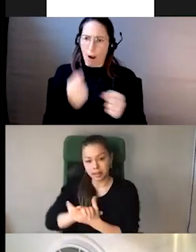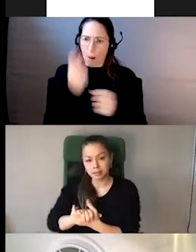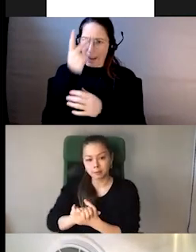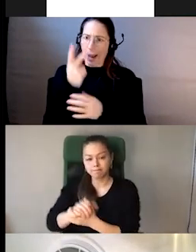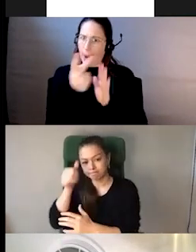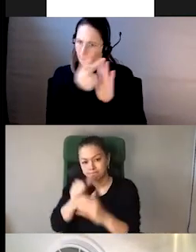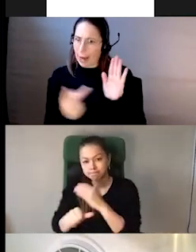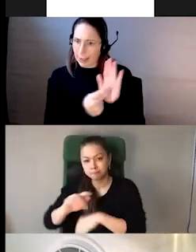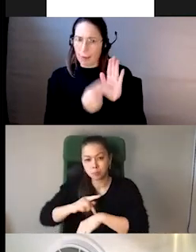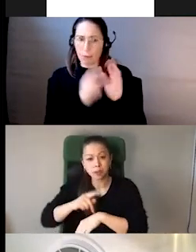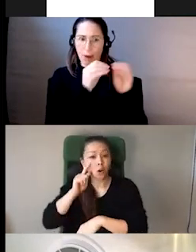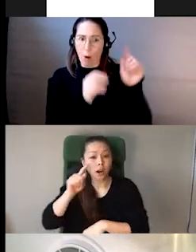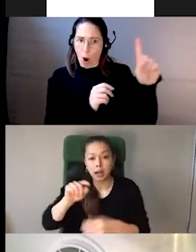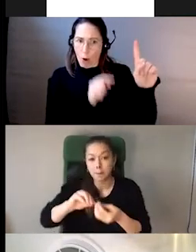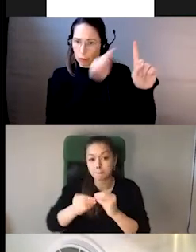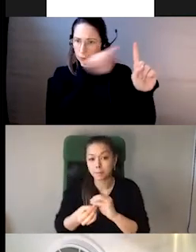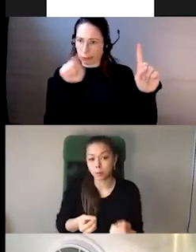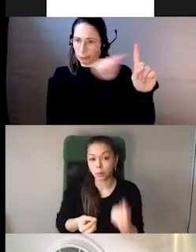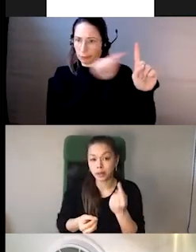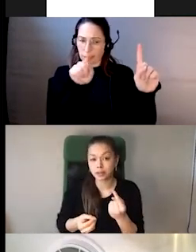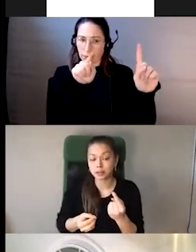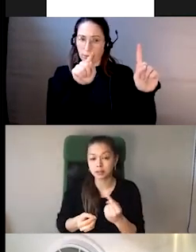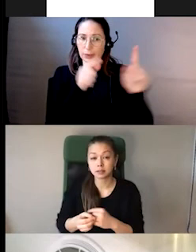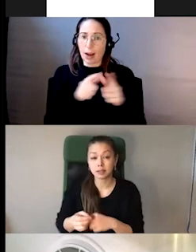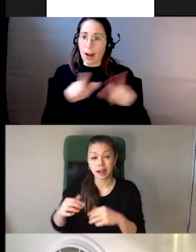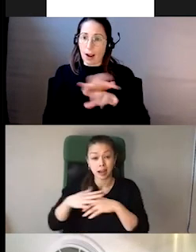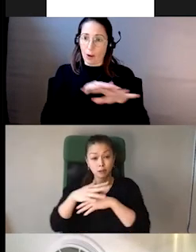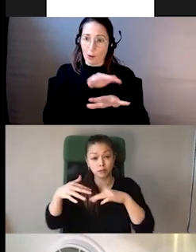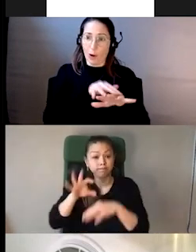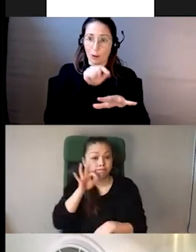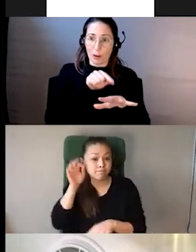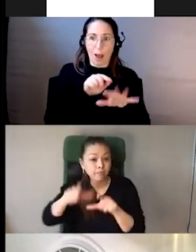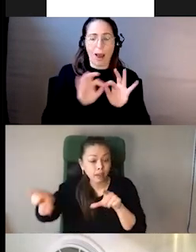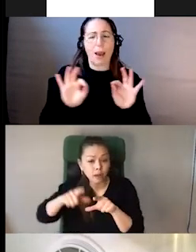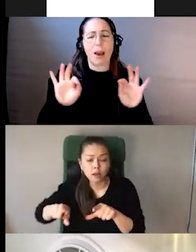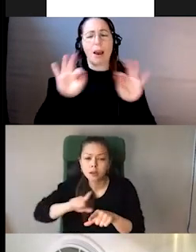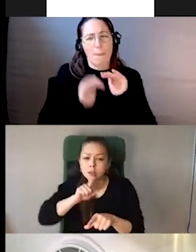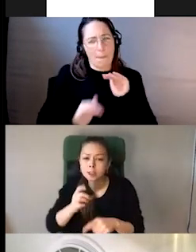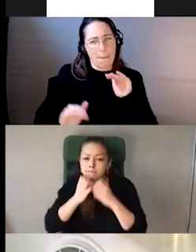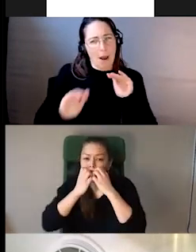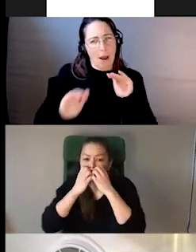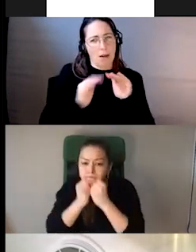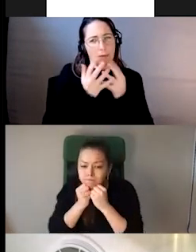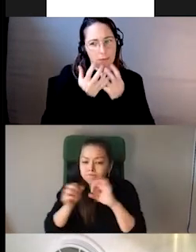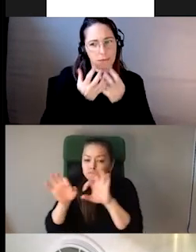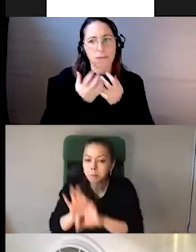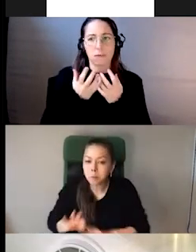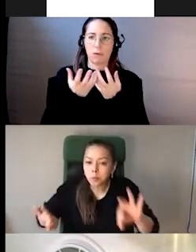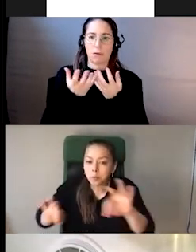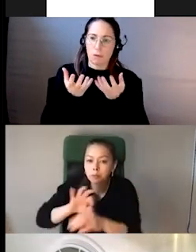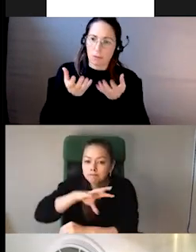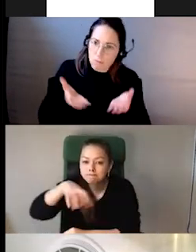that Aboriginal languages are a fundamental and important element of Canadian culture and